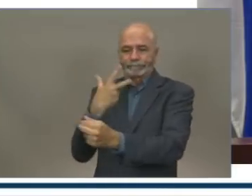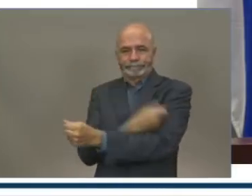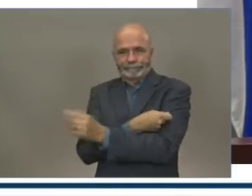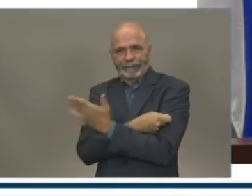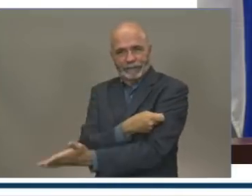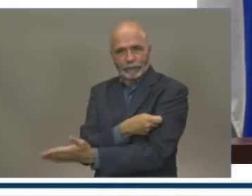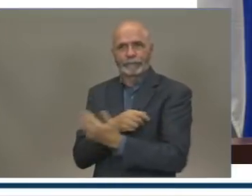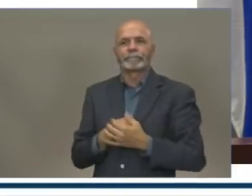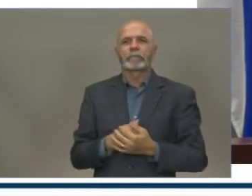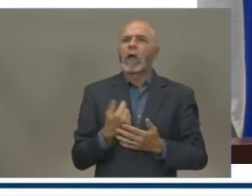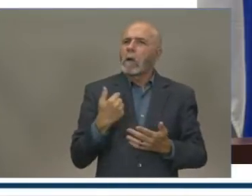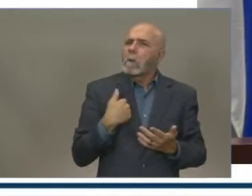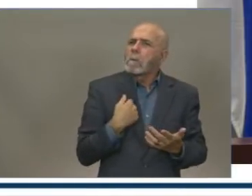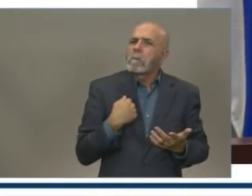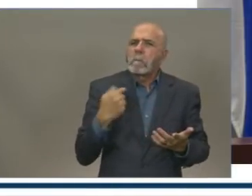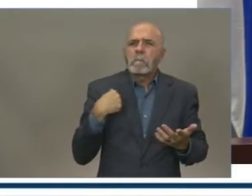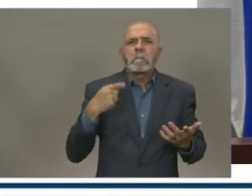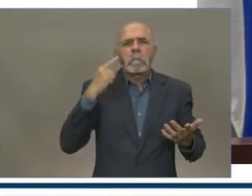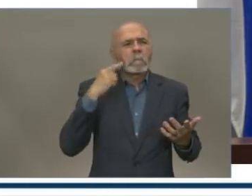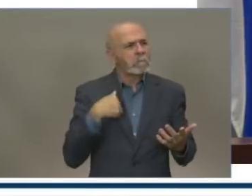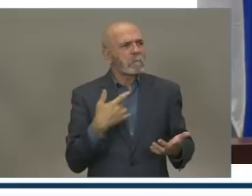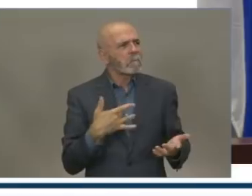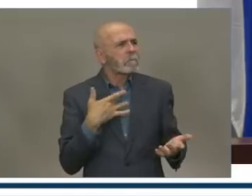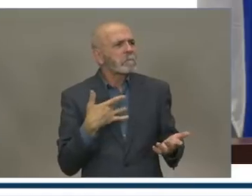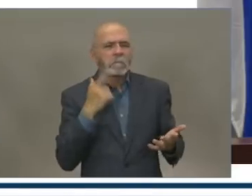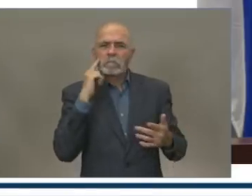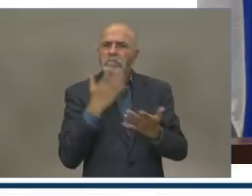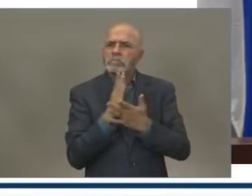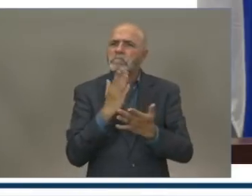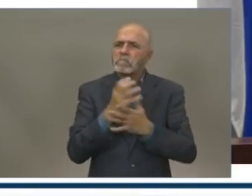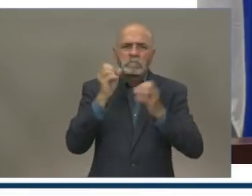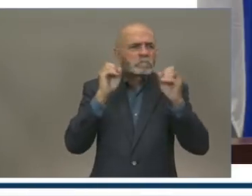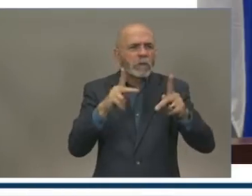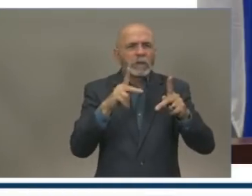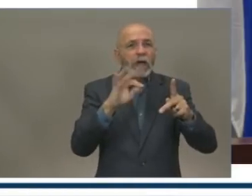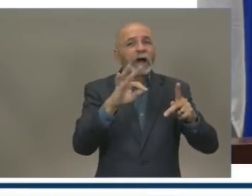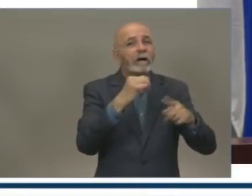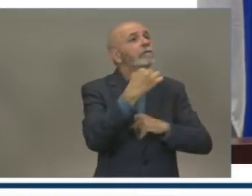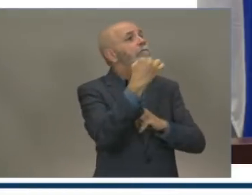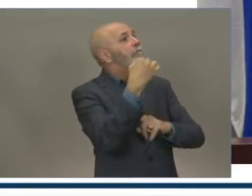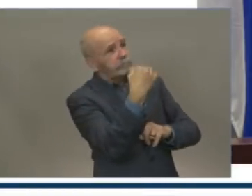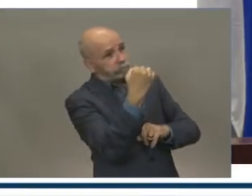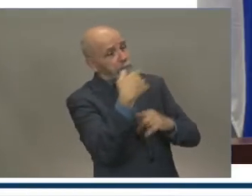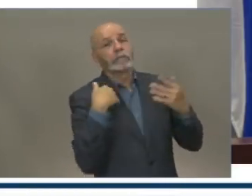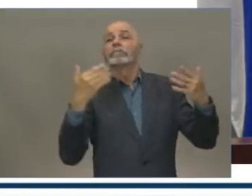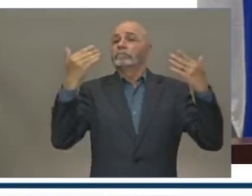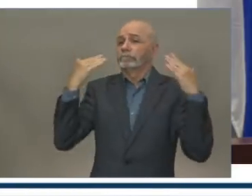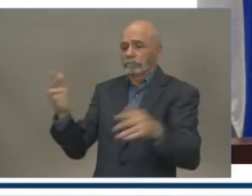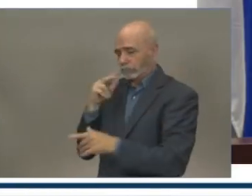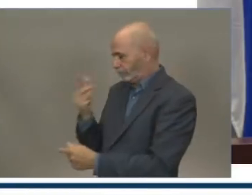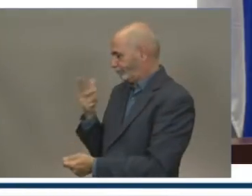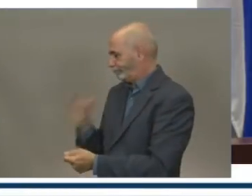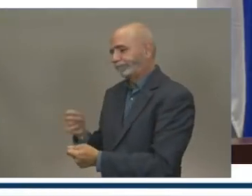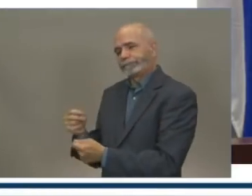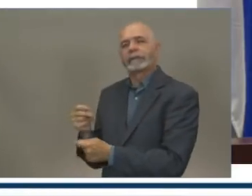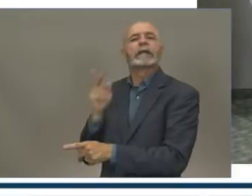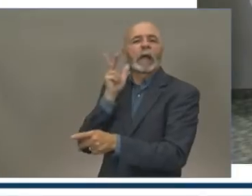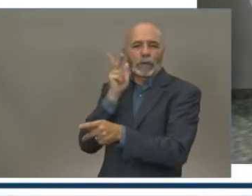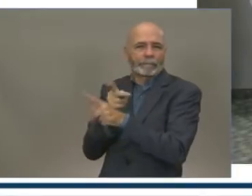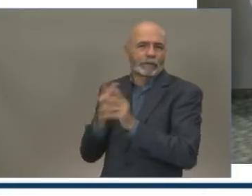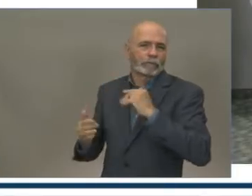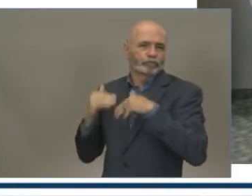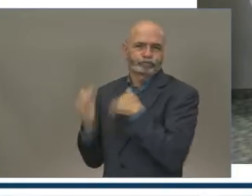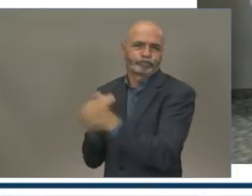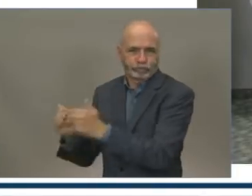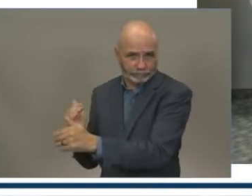very comfortable that once we get the vaccine, we'll be able to start delivering that very quickly. Ms. Lamb, at